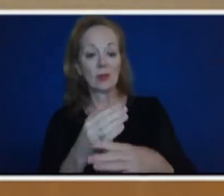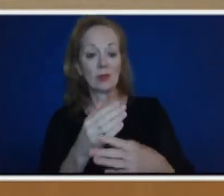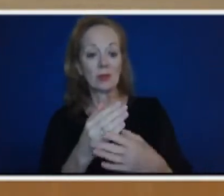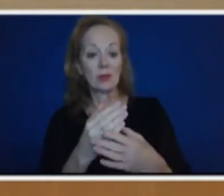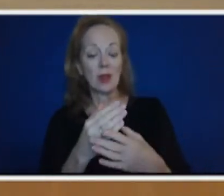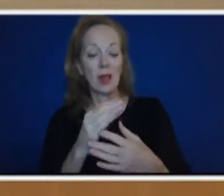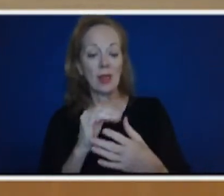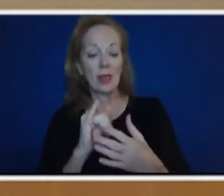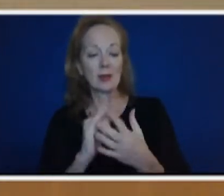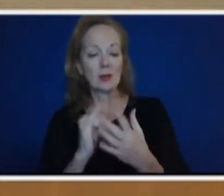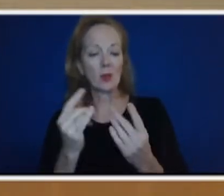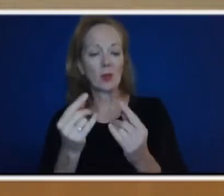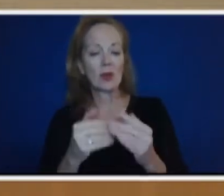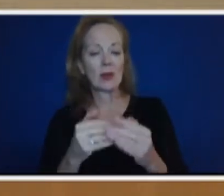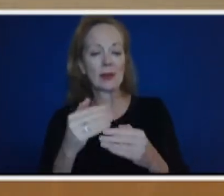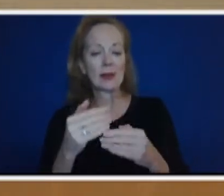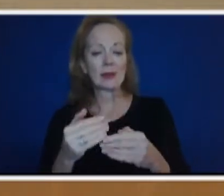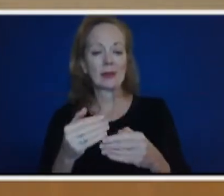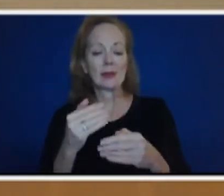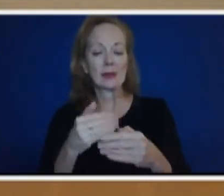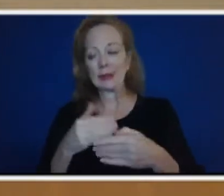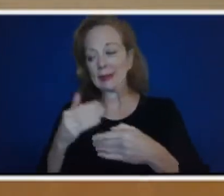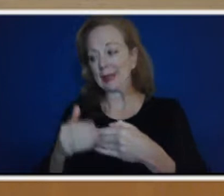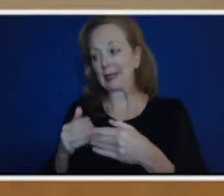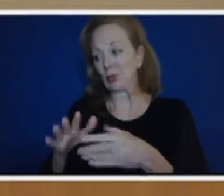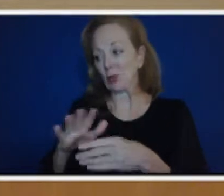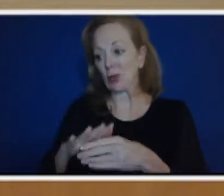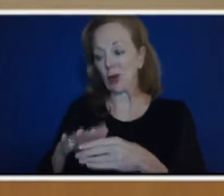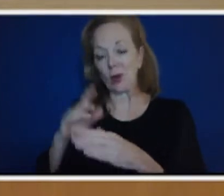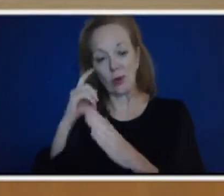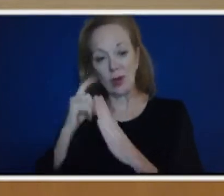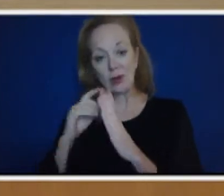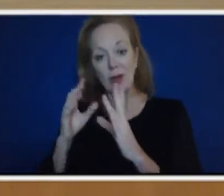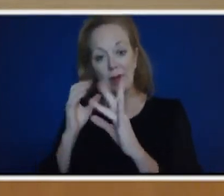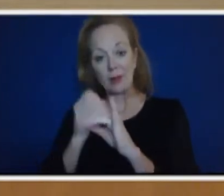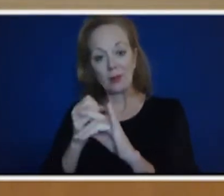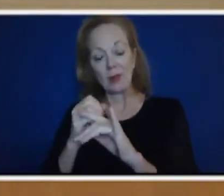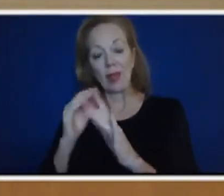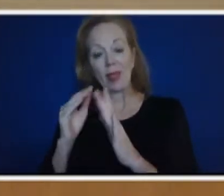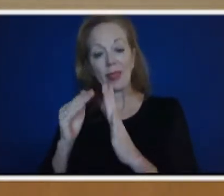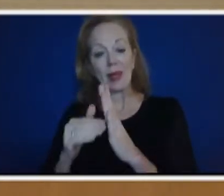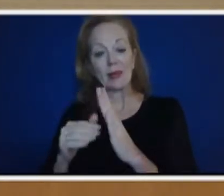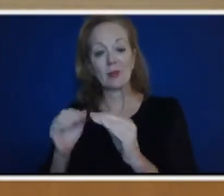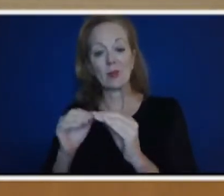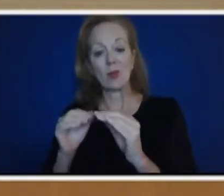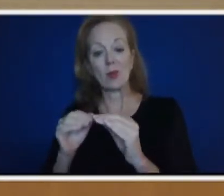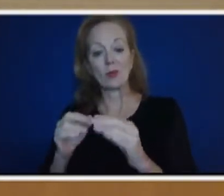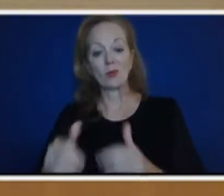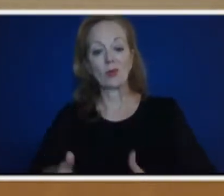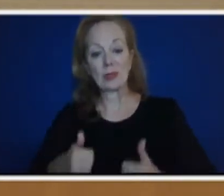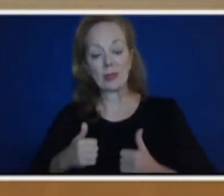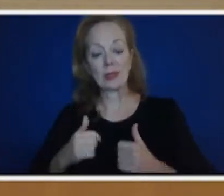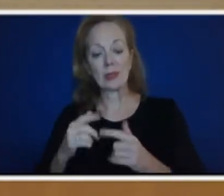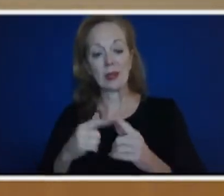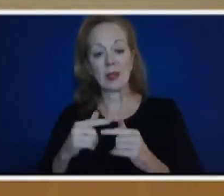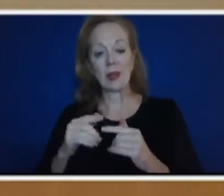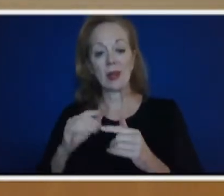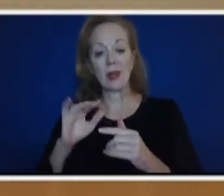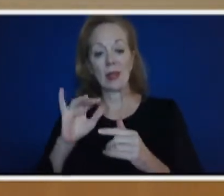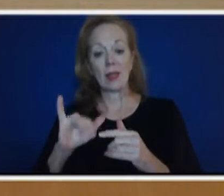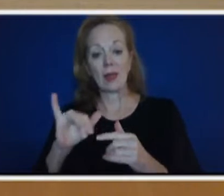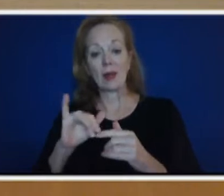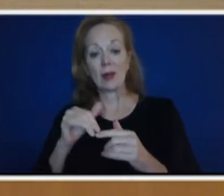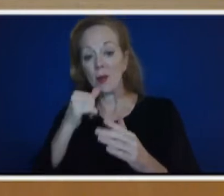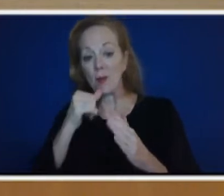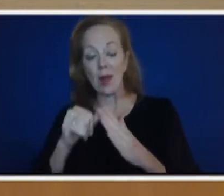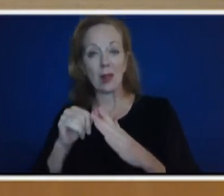when we do our next door noticing as well, which has really captured probably thousands of more residents on that platform versus just a mailed notice.